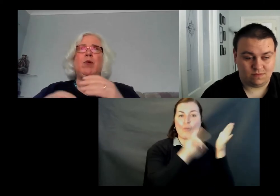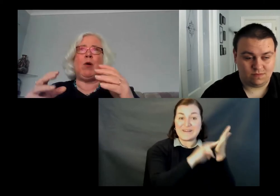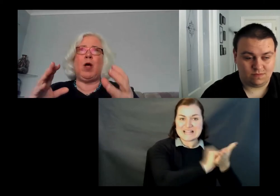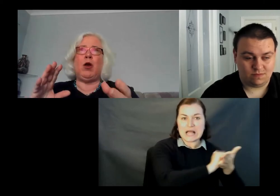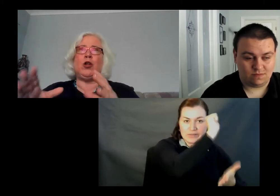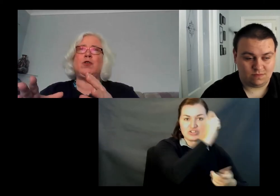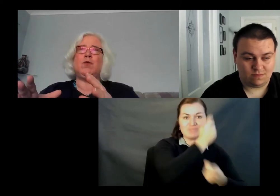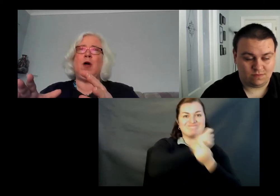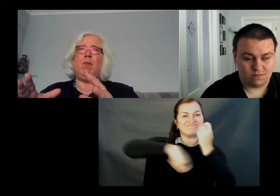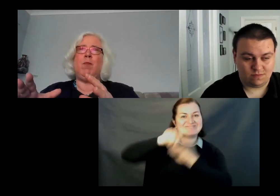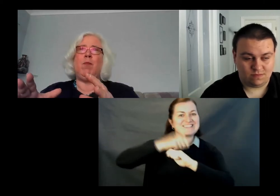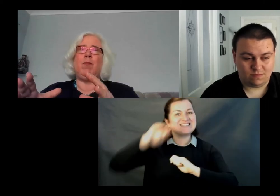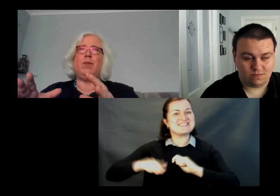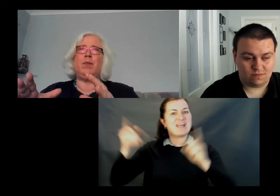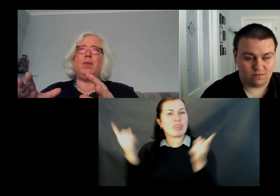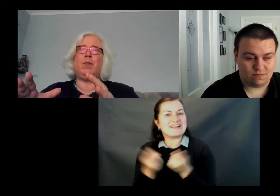so there were lots of